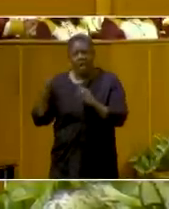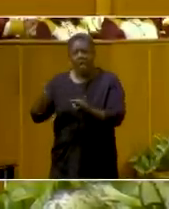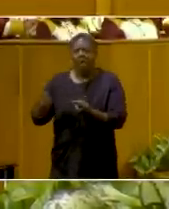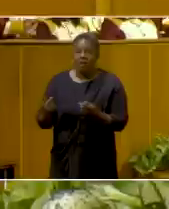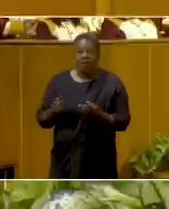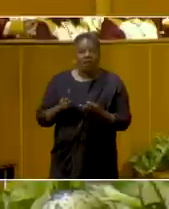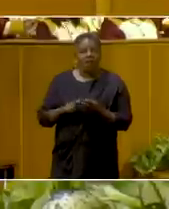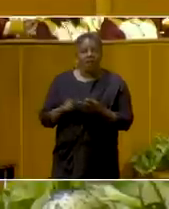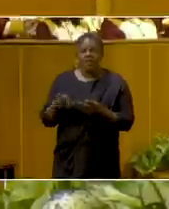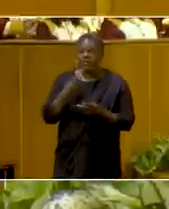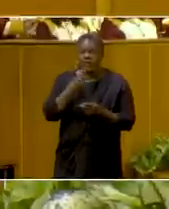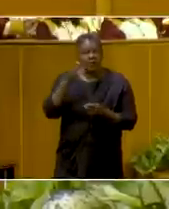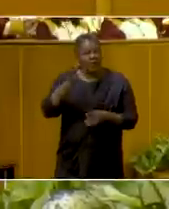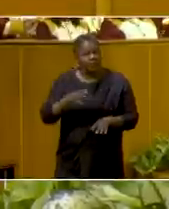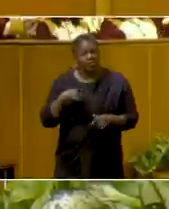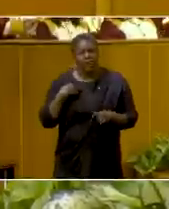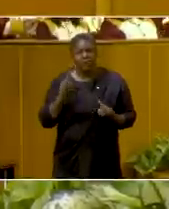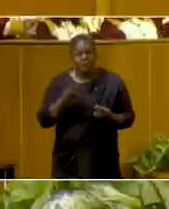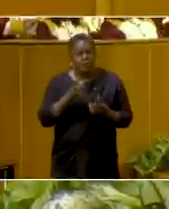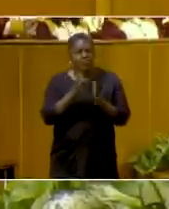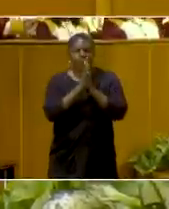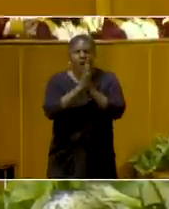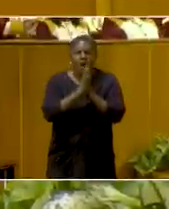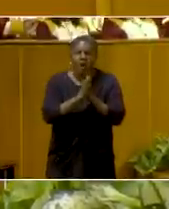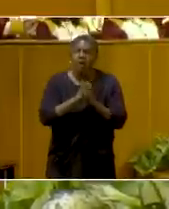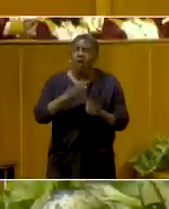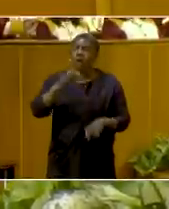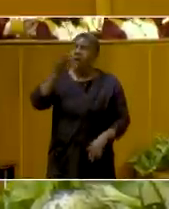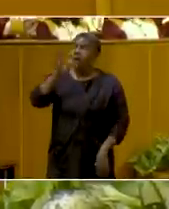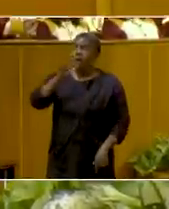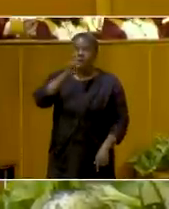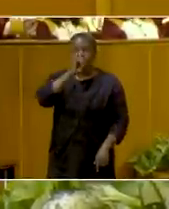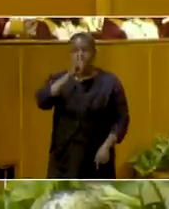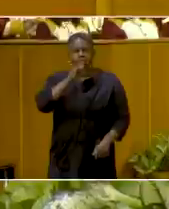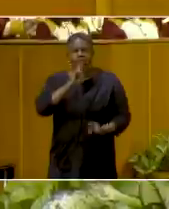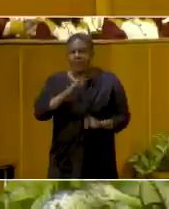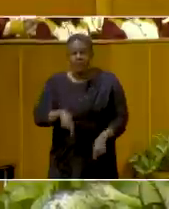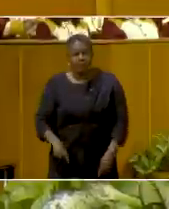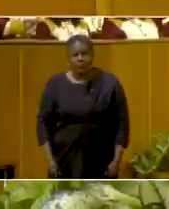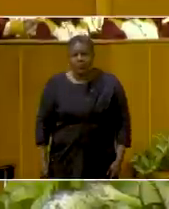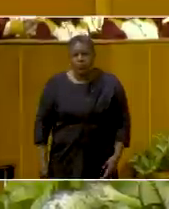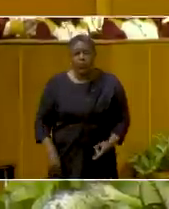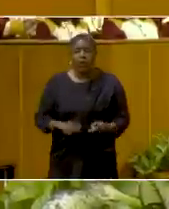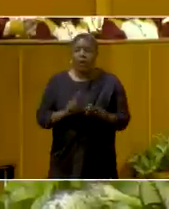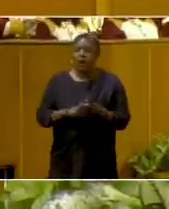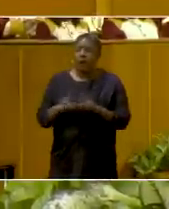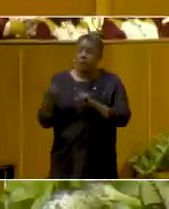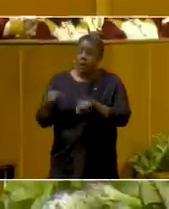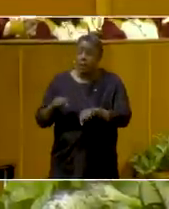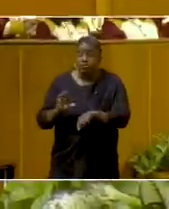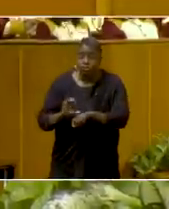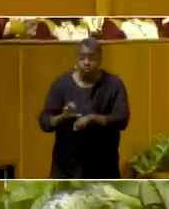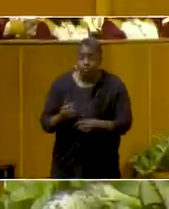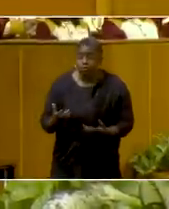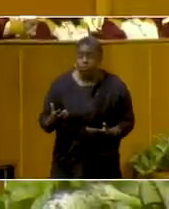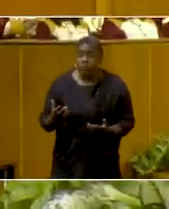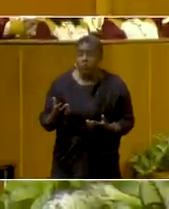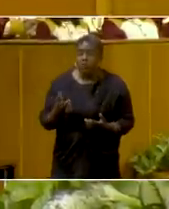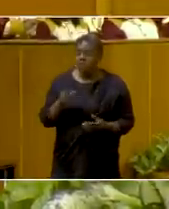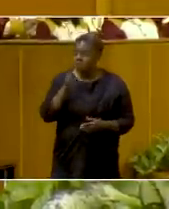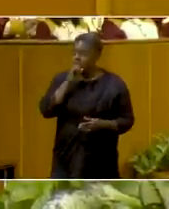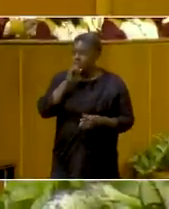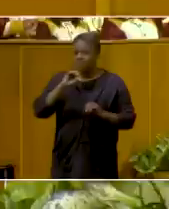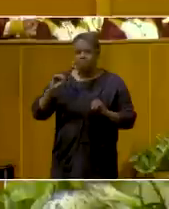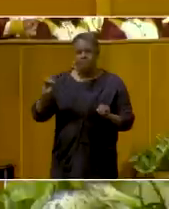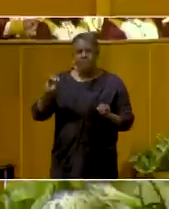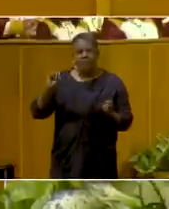And this is what she said, Pastor, I've been praying, and God ain't answering. I've been coming to church, nothing's